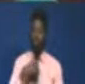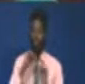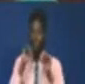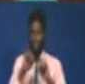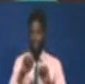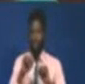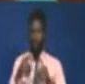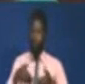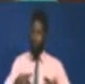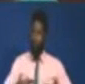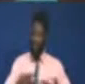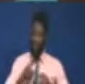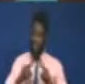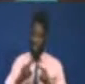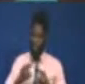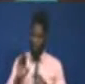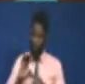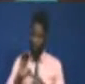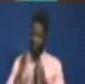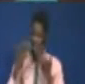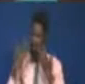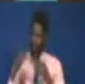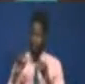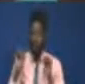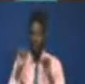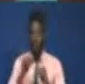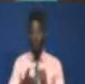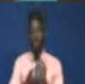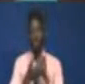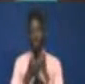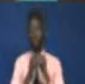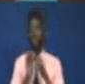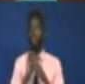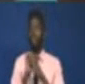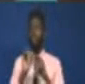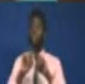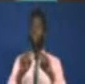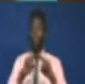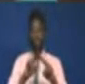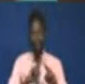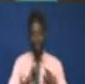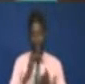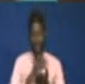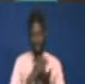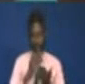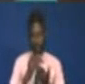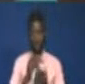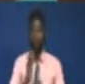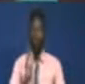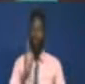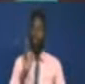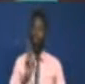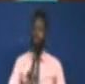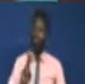and attach them in various industries. So industrial attachment is one of our